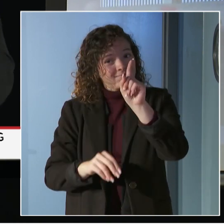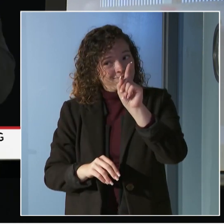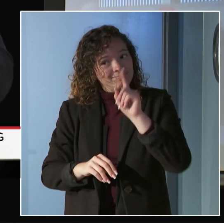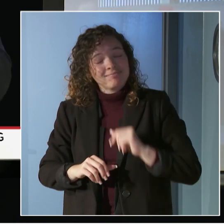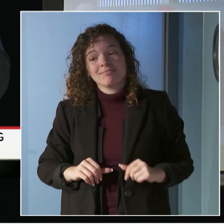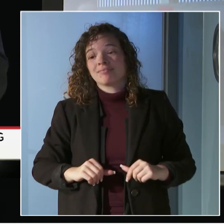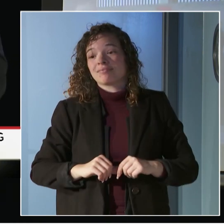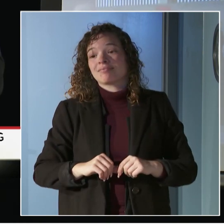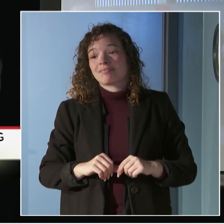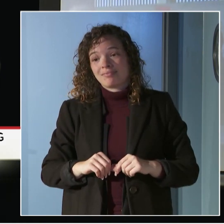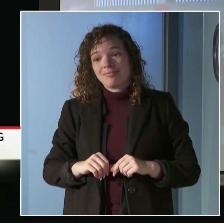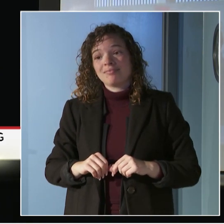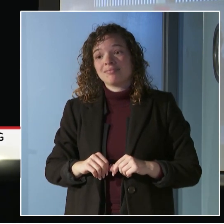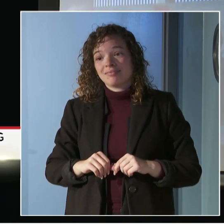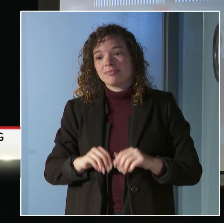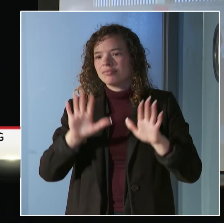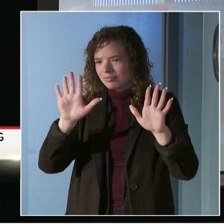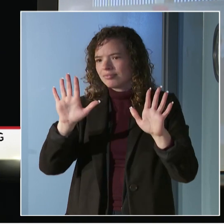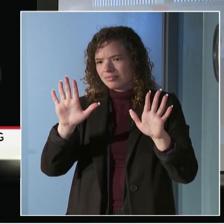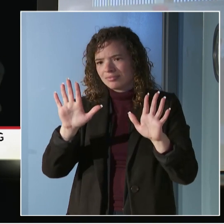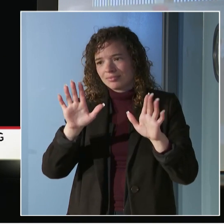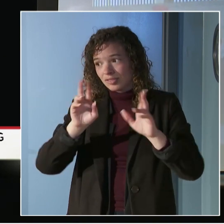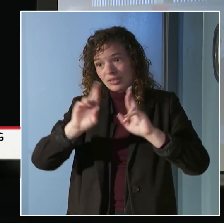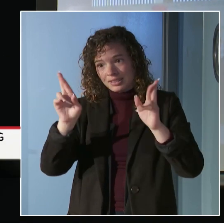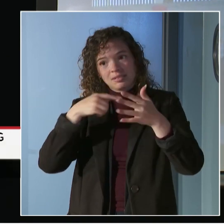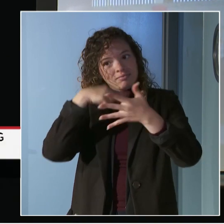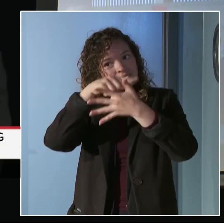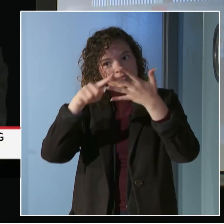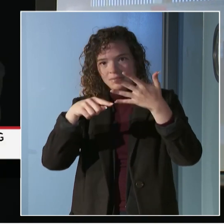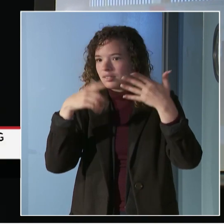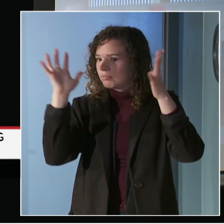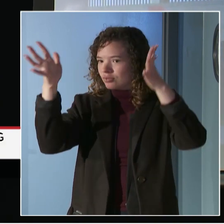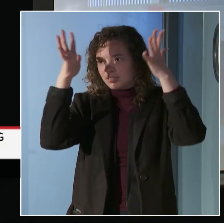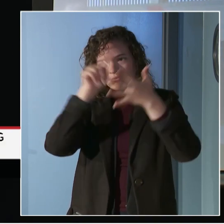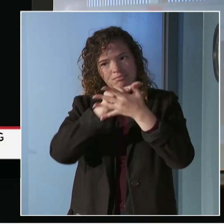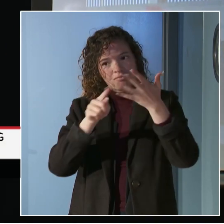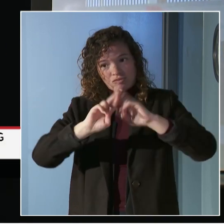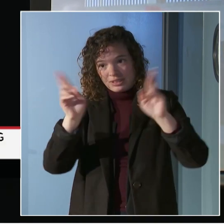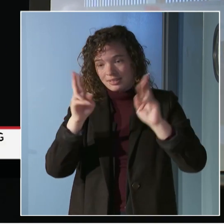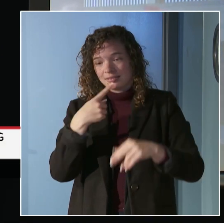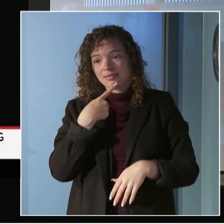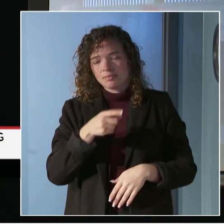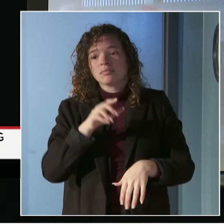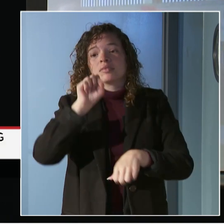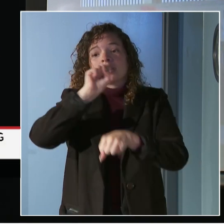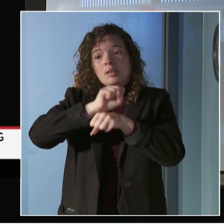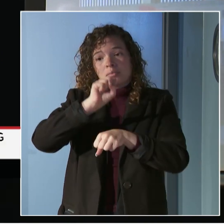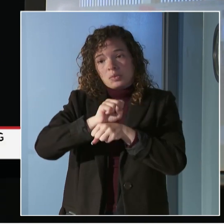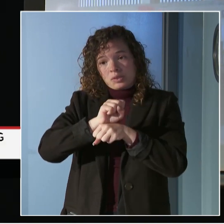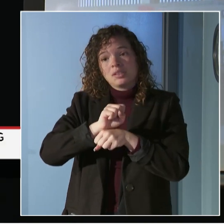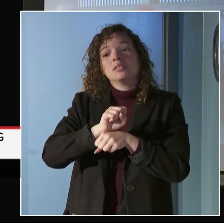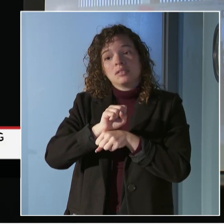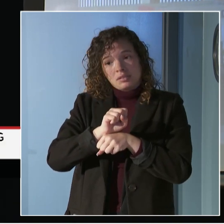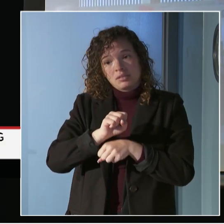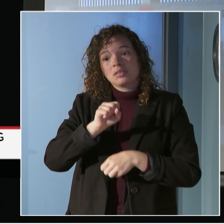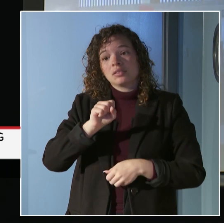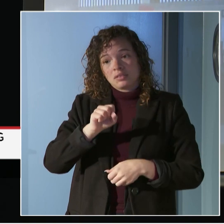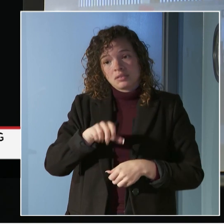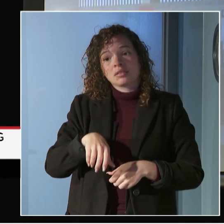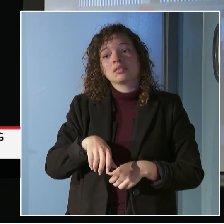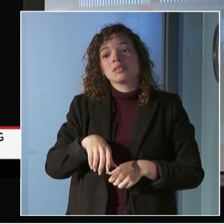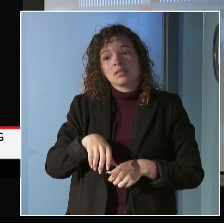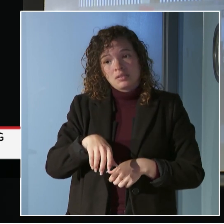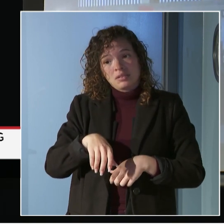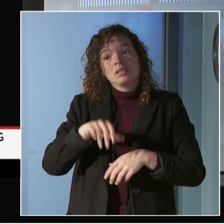We can clap every time, but get ready. She works as an epidemiologist, I can barely say it, at the CDC Foundation.